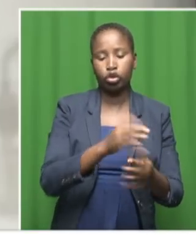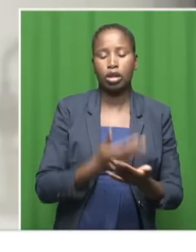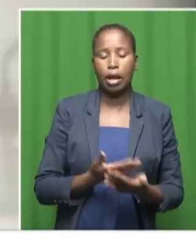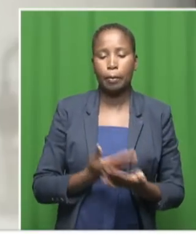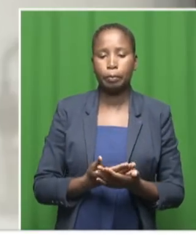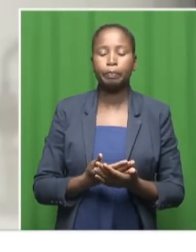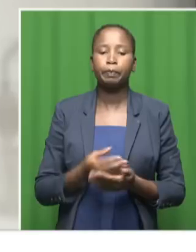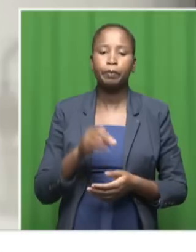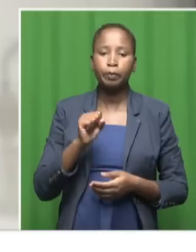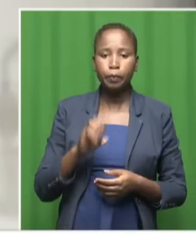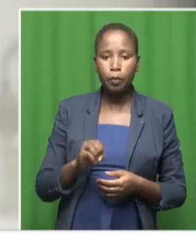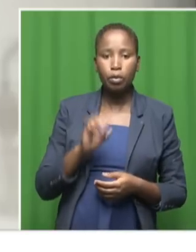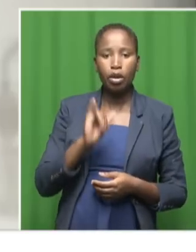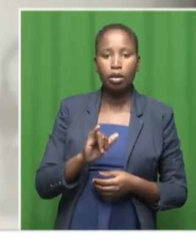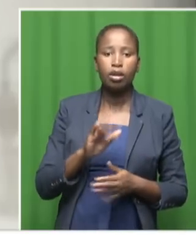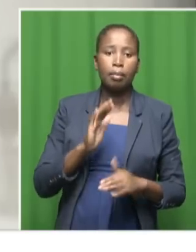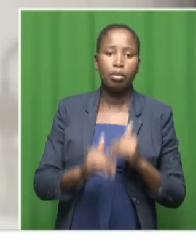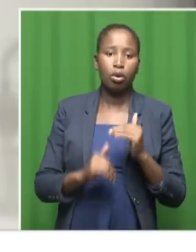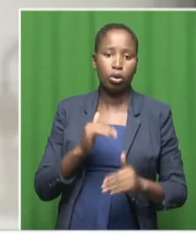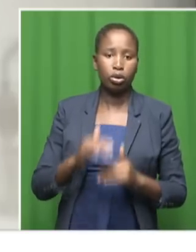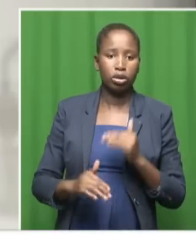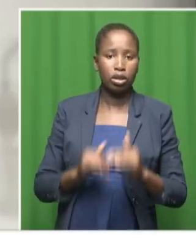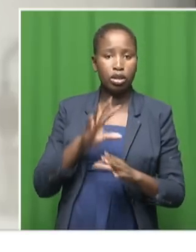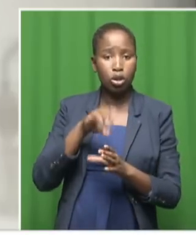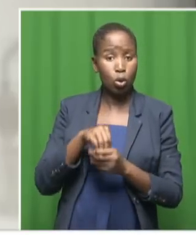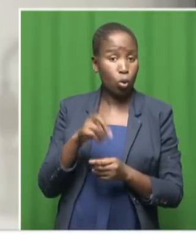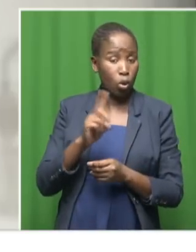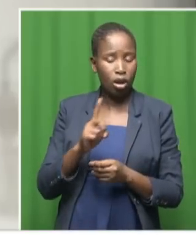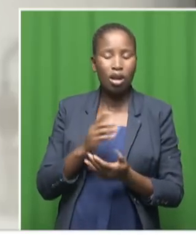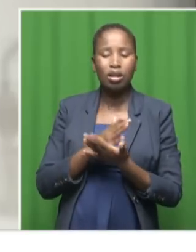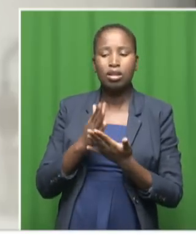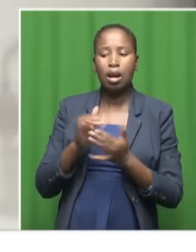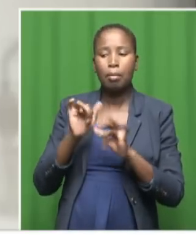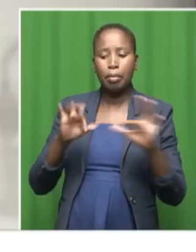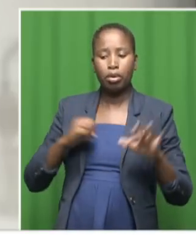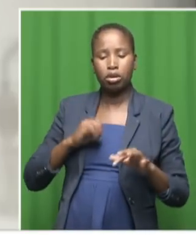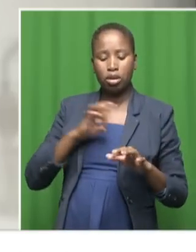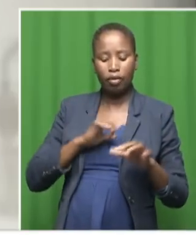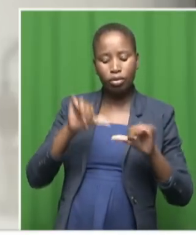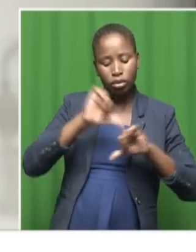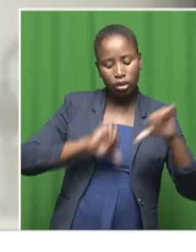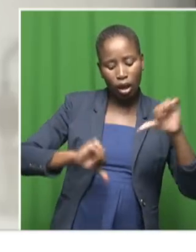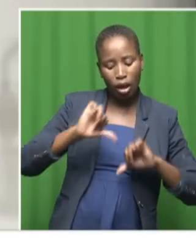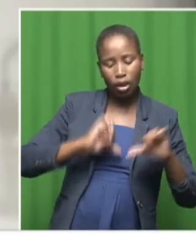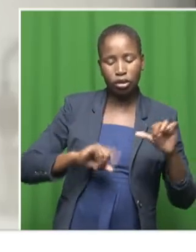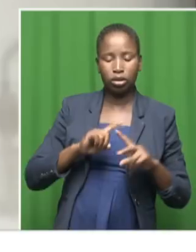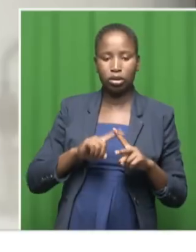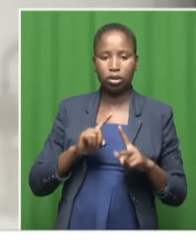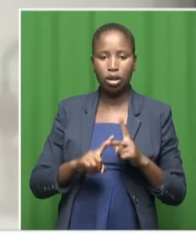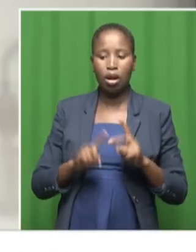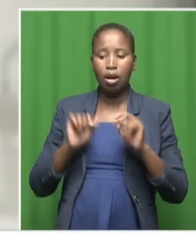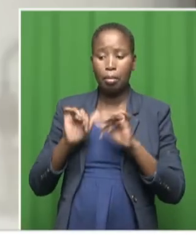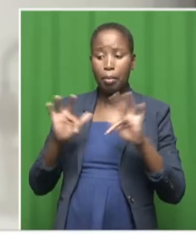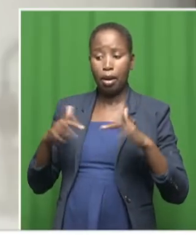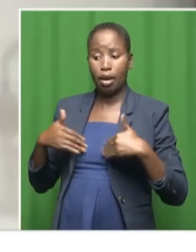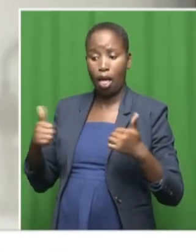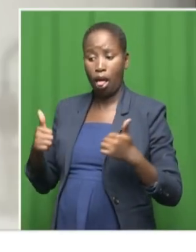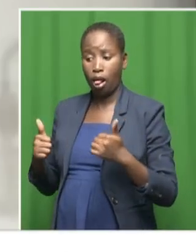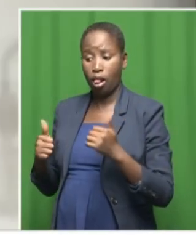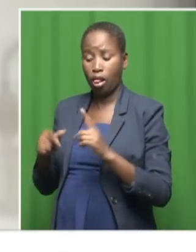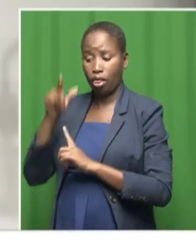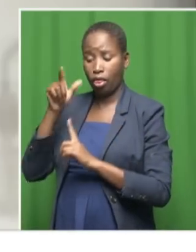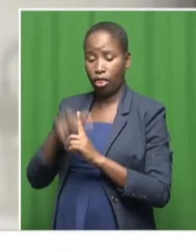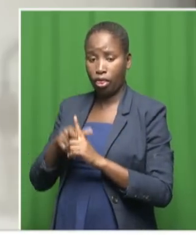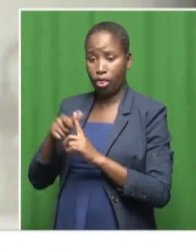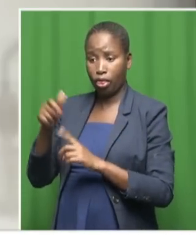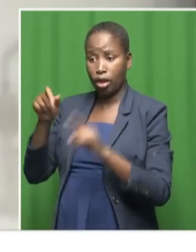a process which involves various scientists, labs, and officials and public health specialists,